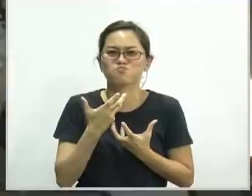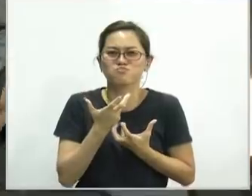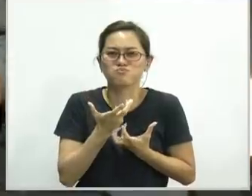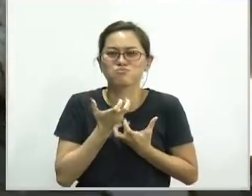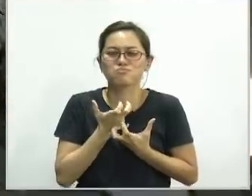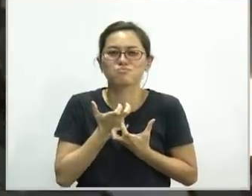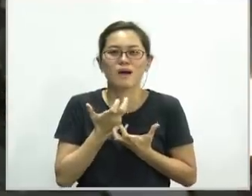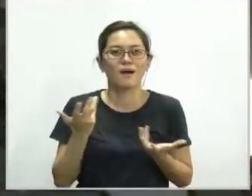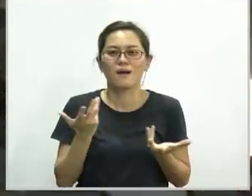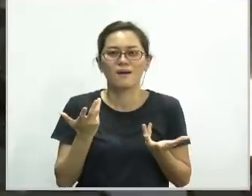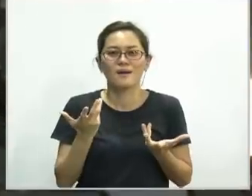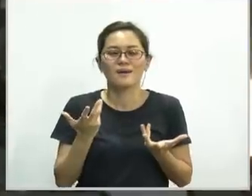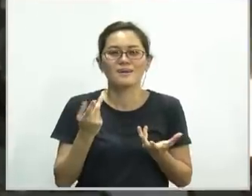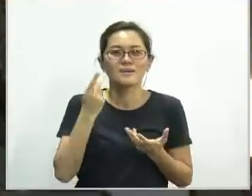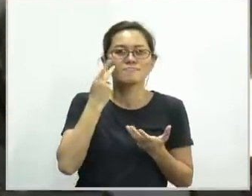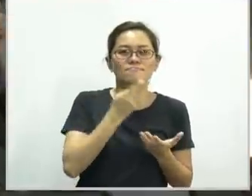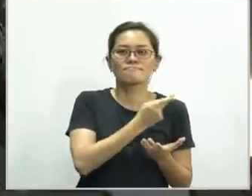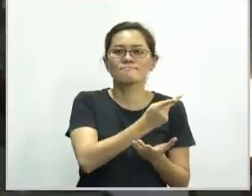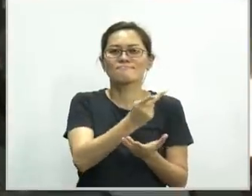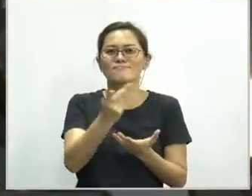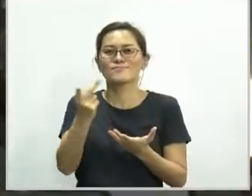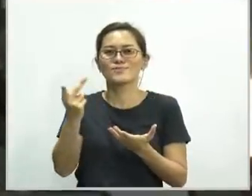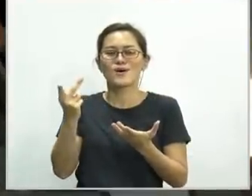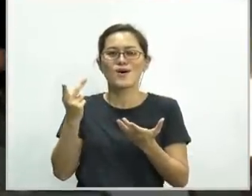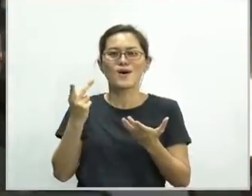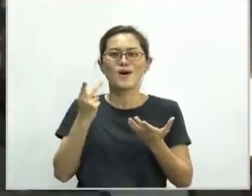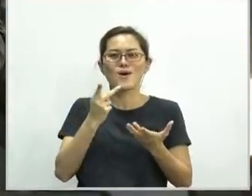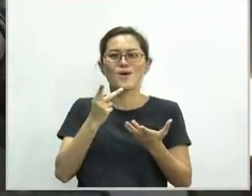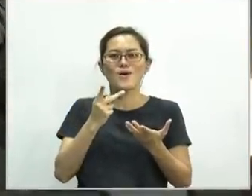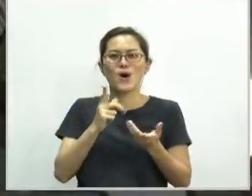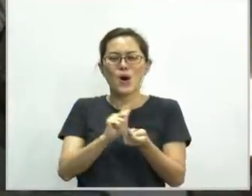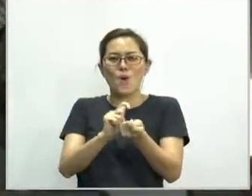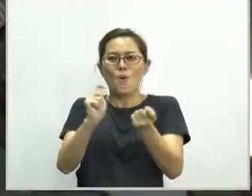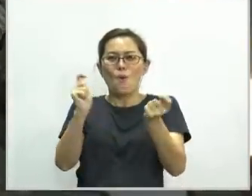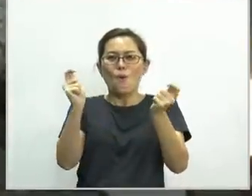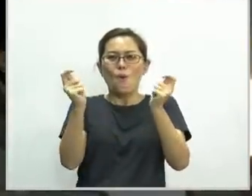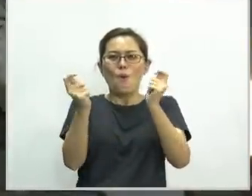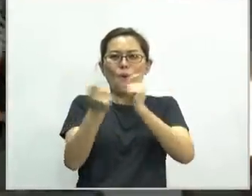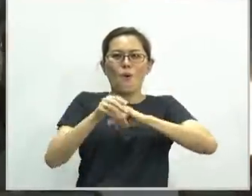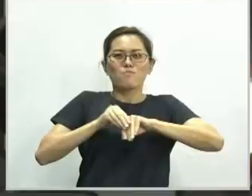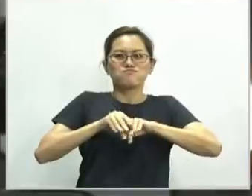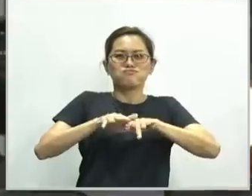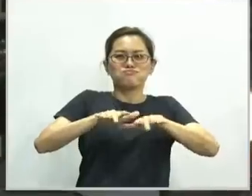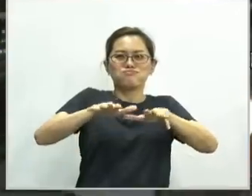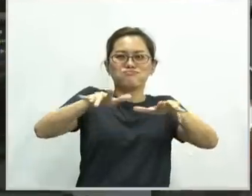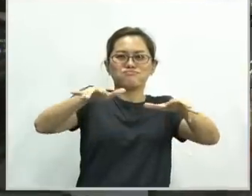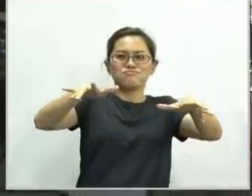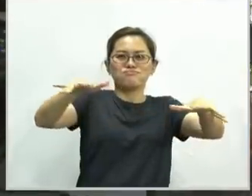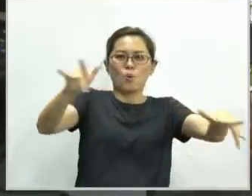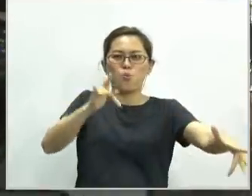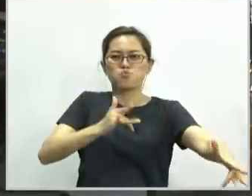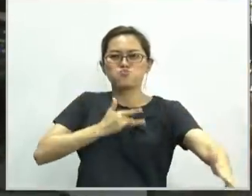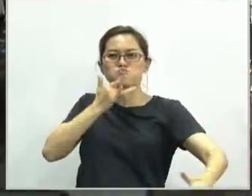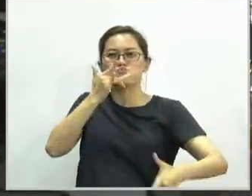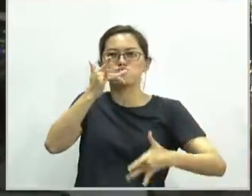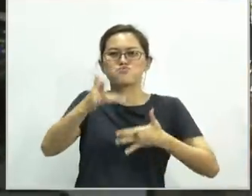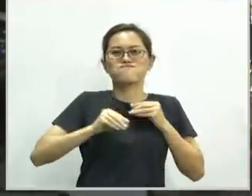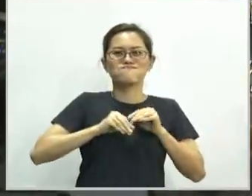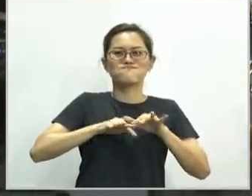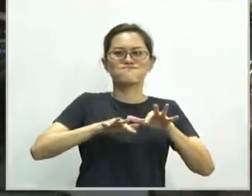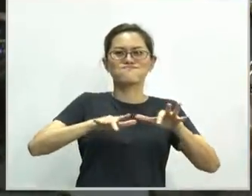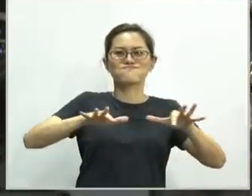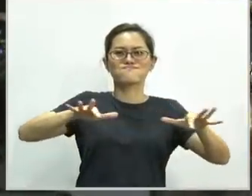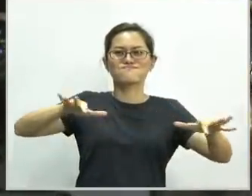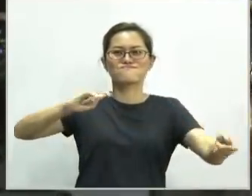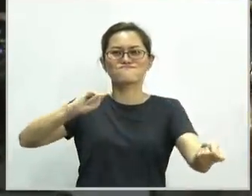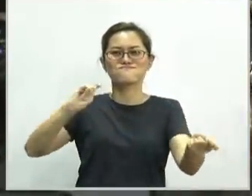is to see widespread transformation, revival, and